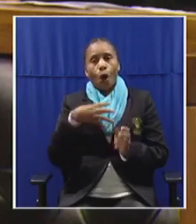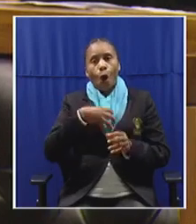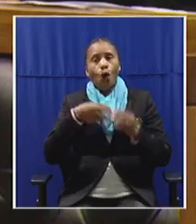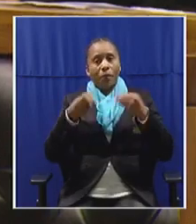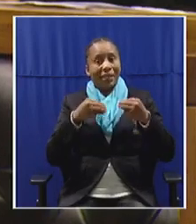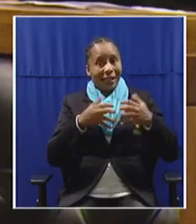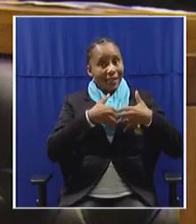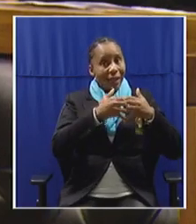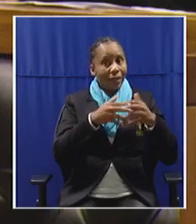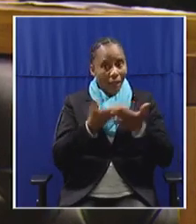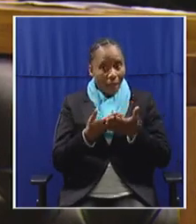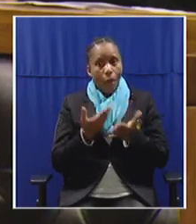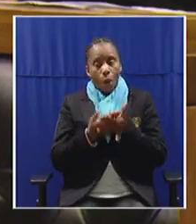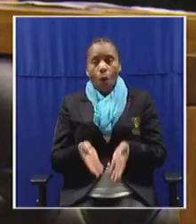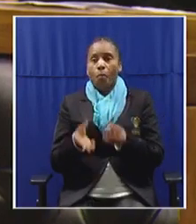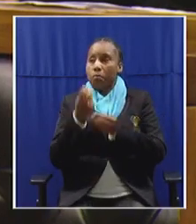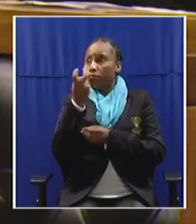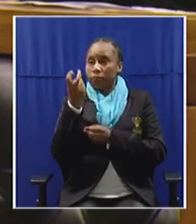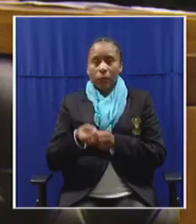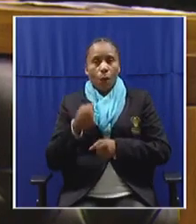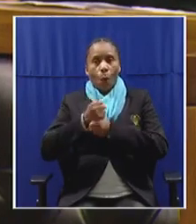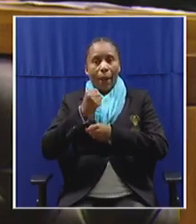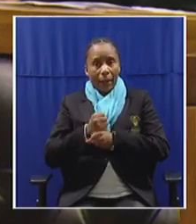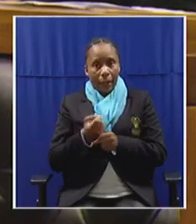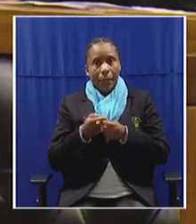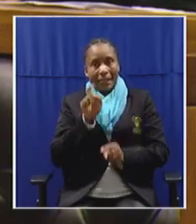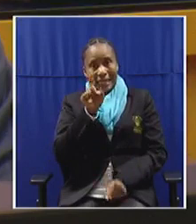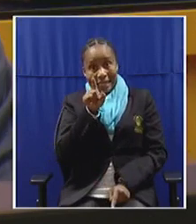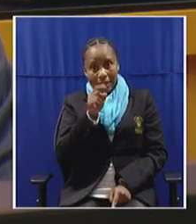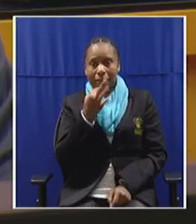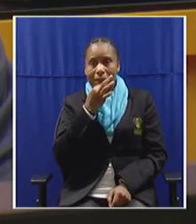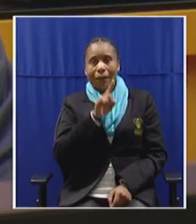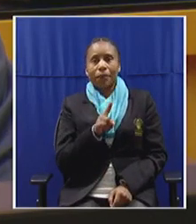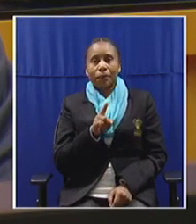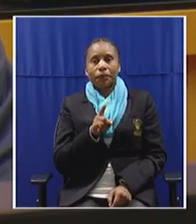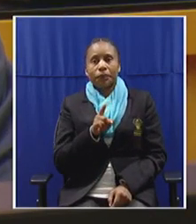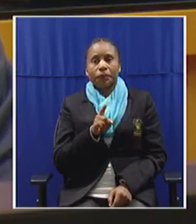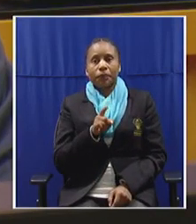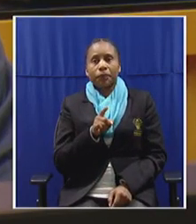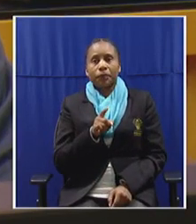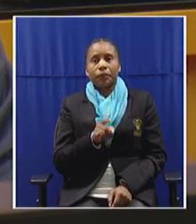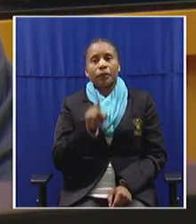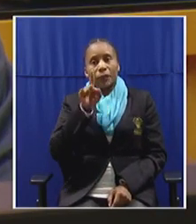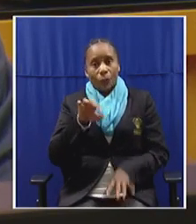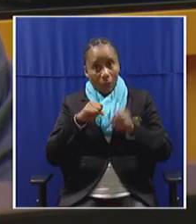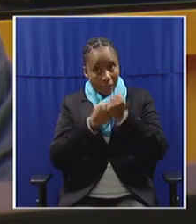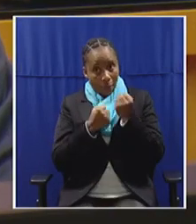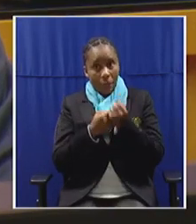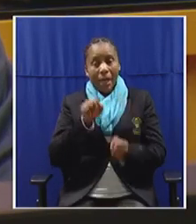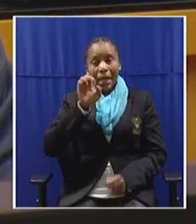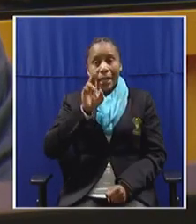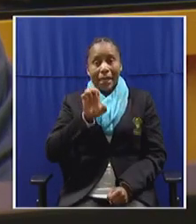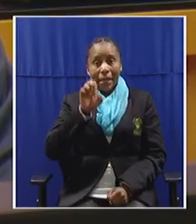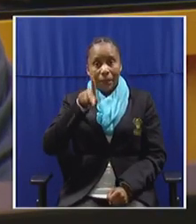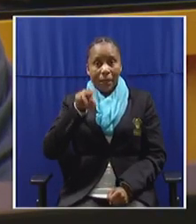they can find employment. Now, you are saying, as you support EPWP,